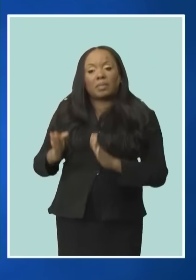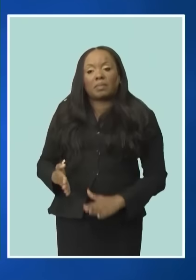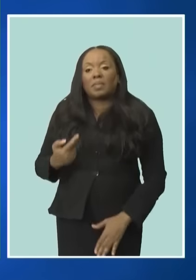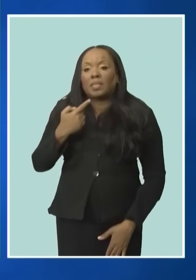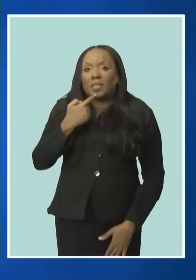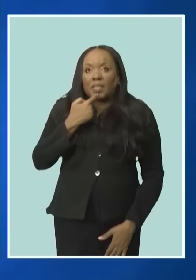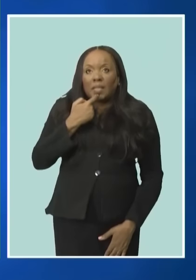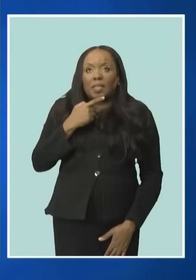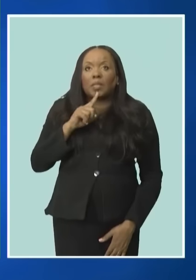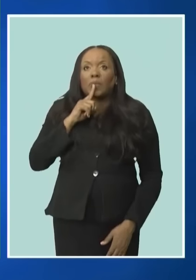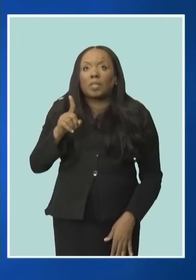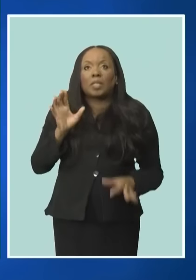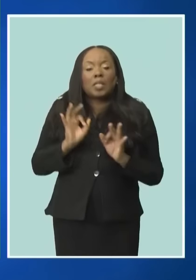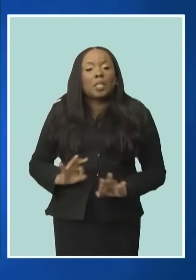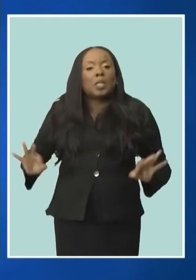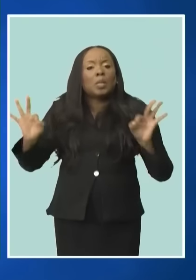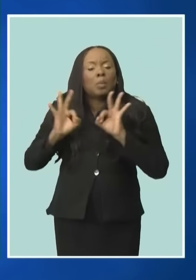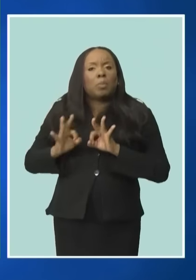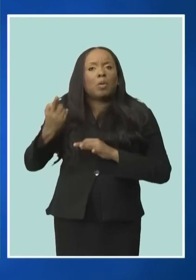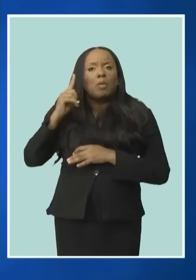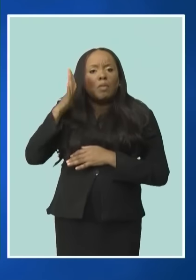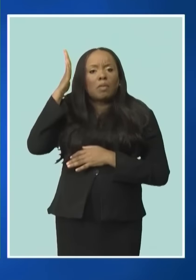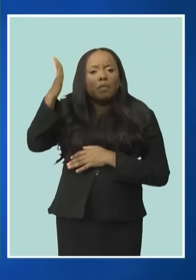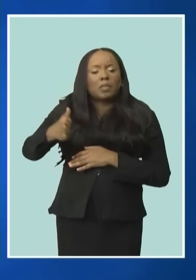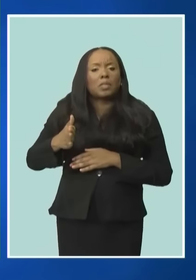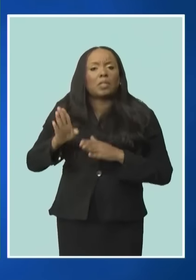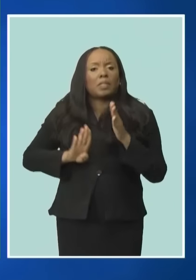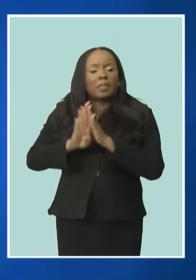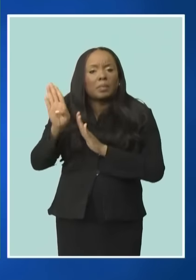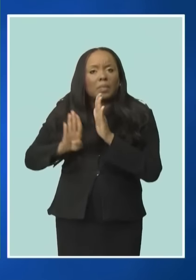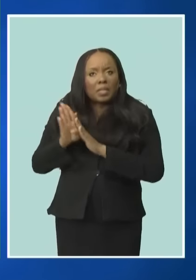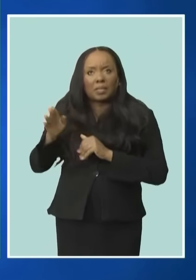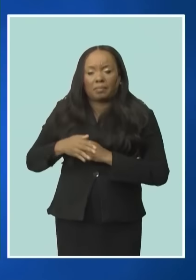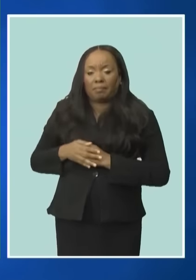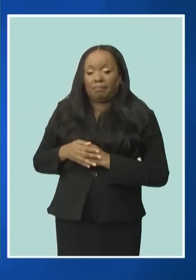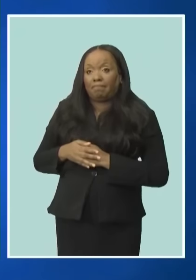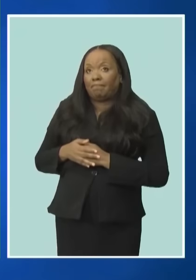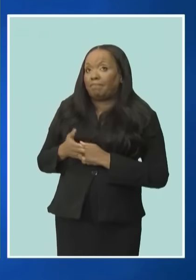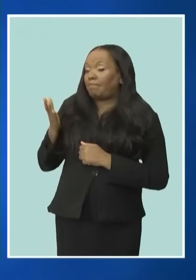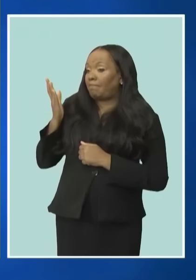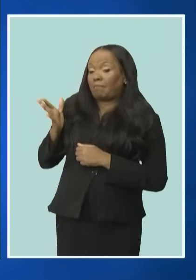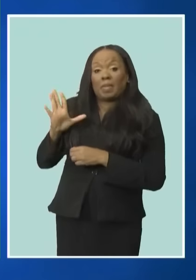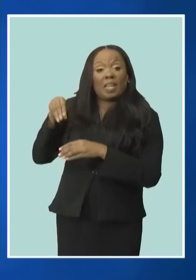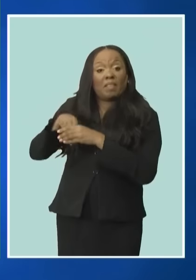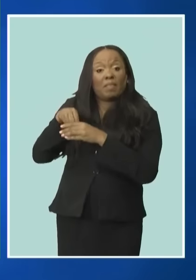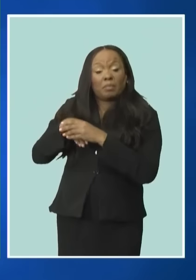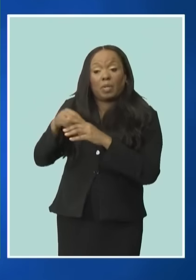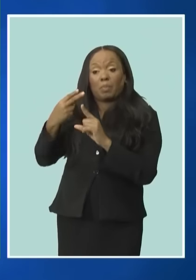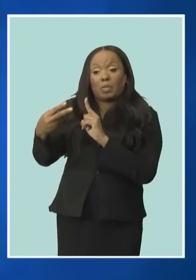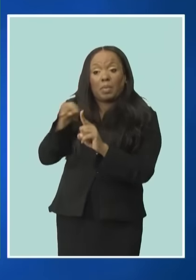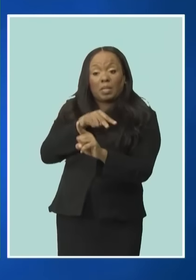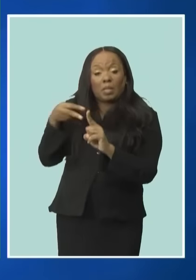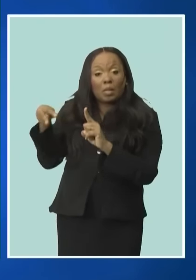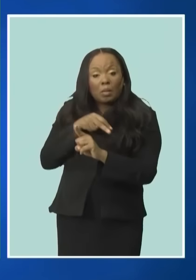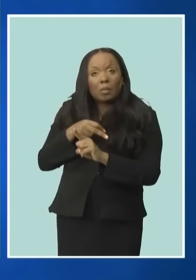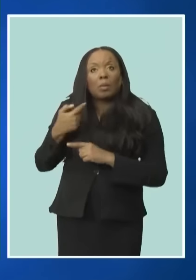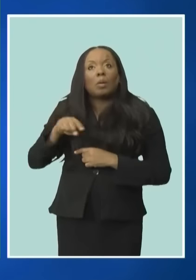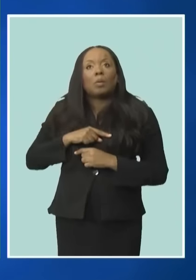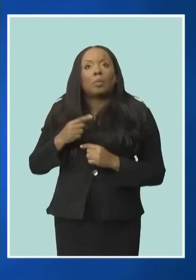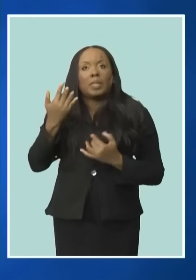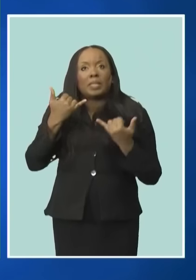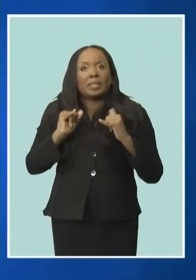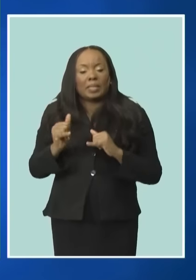is necessary for the future of investor development. So from an investment perspective, right now we're still looking at financial